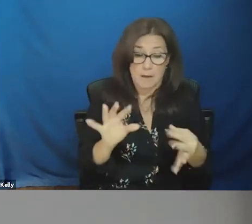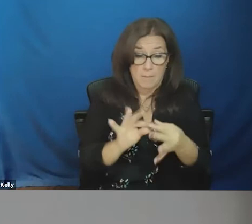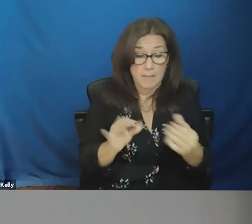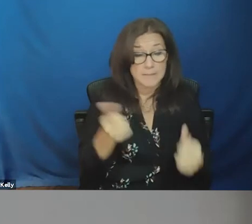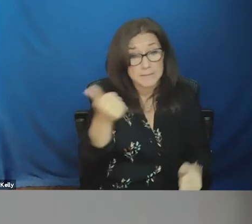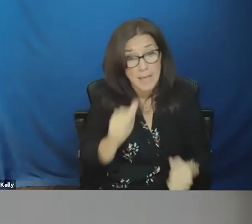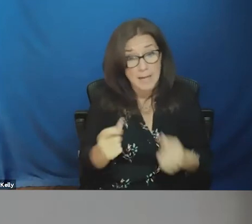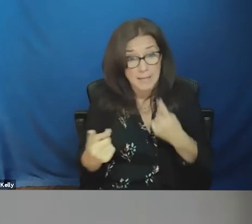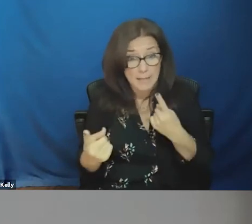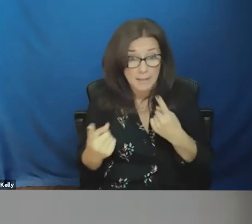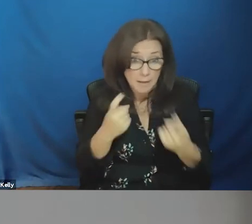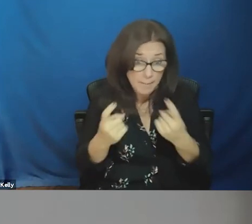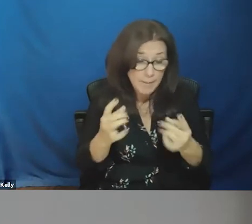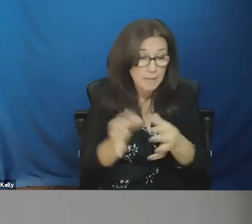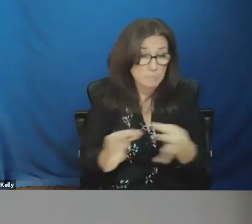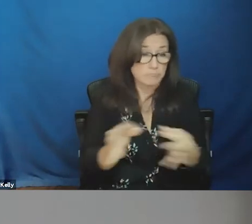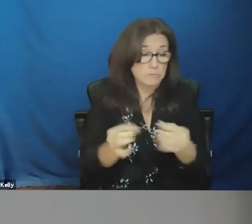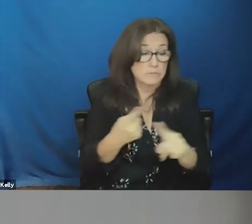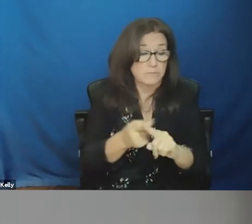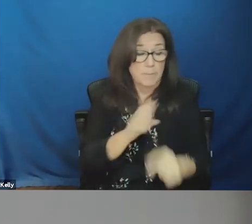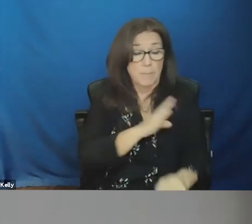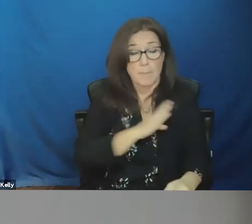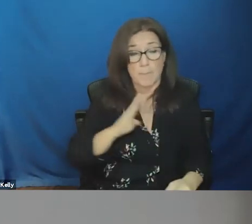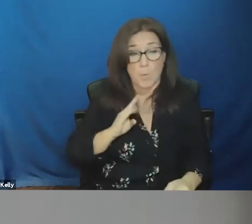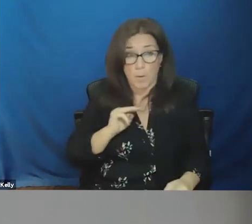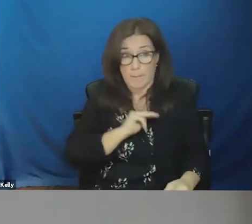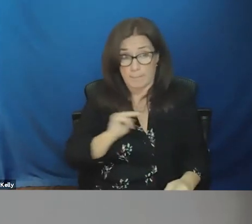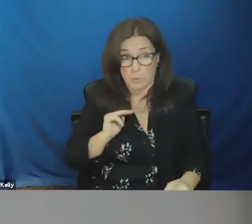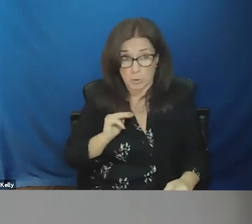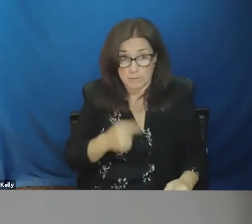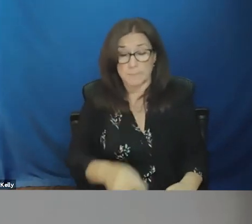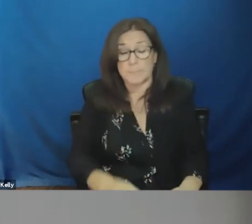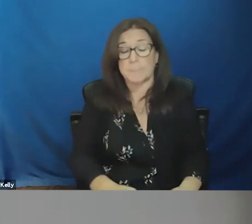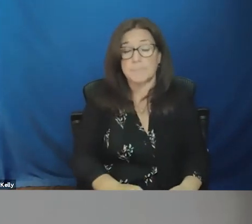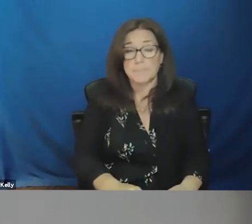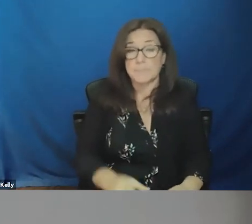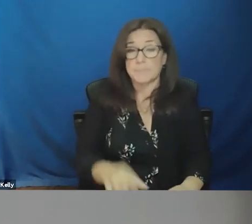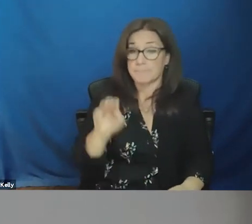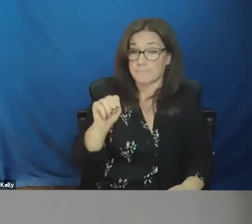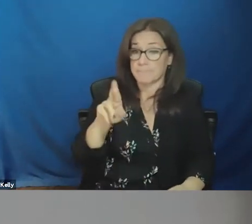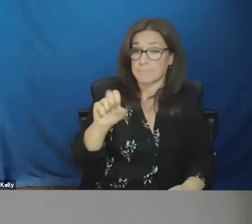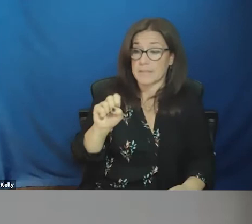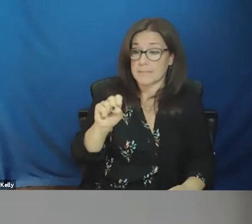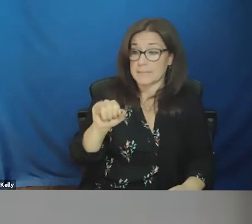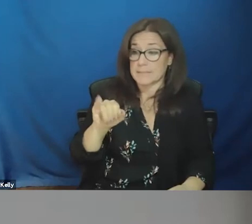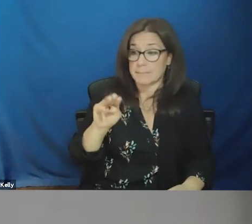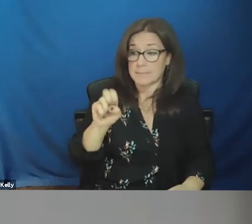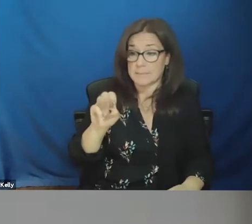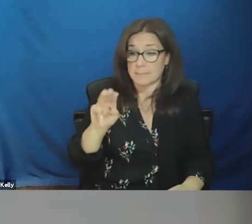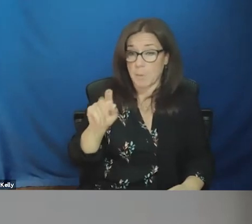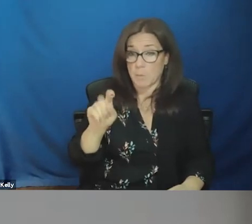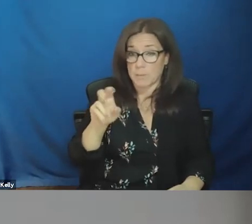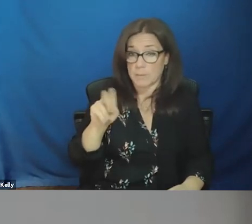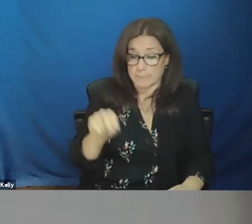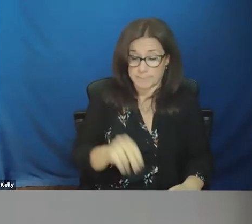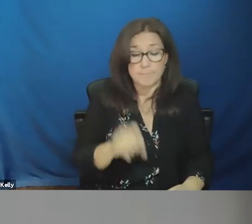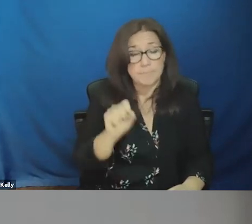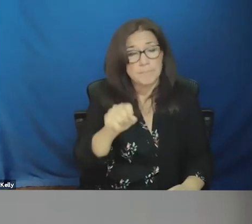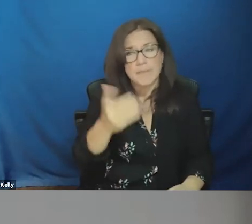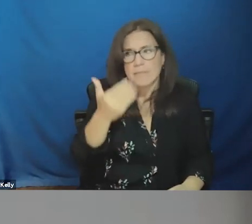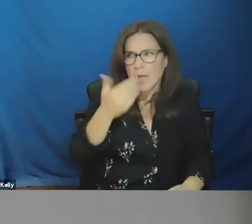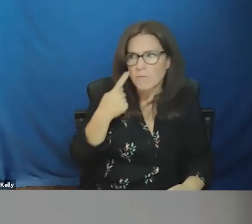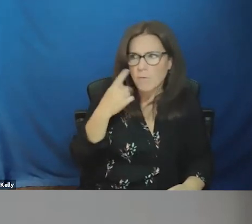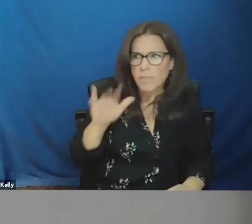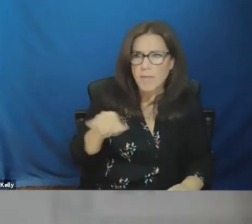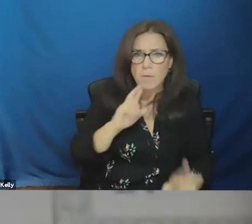or questions from board members about this action item. Ms. Sims-Moten. Yes, thank you for this report.